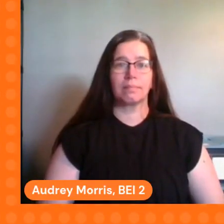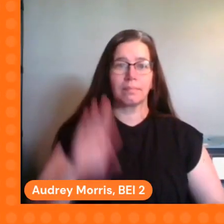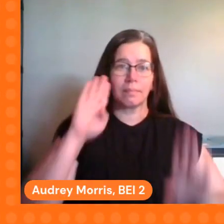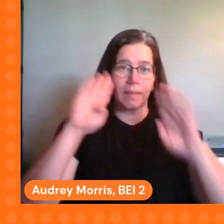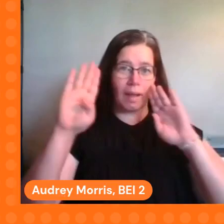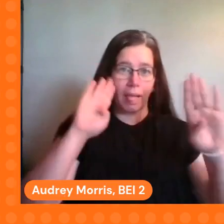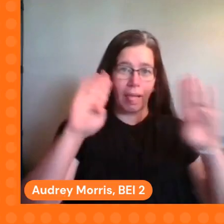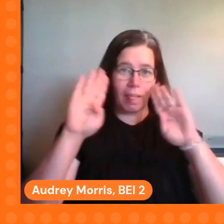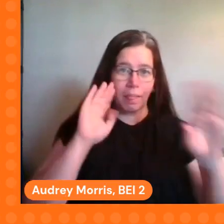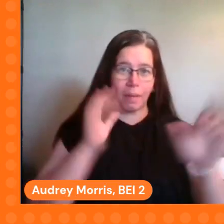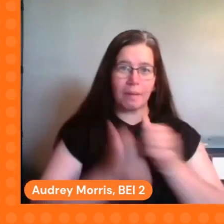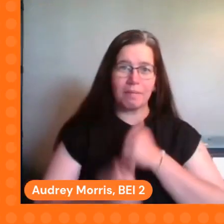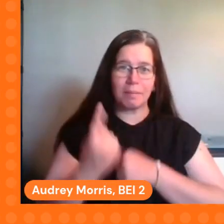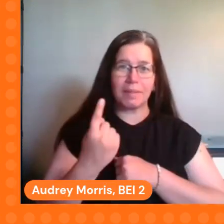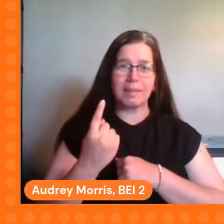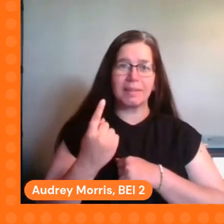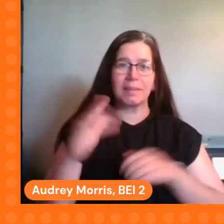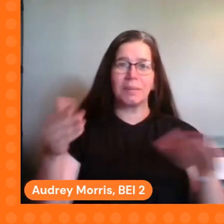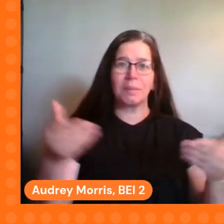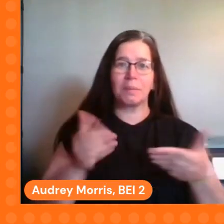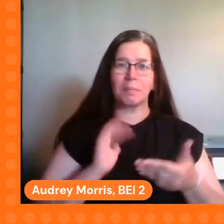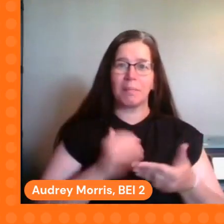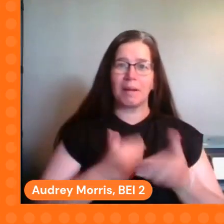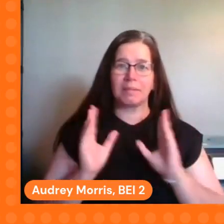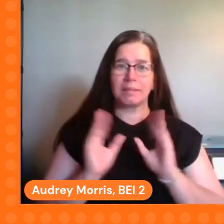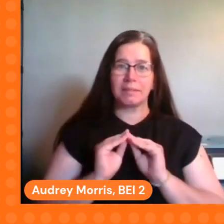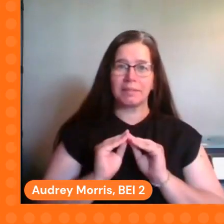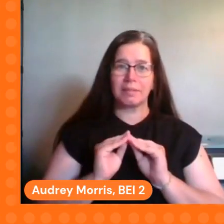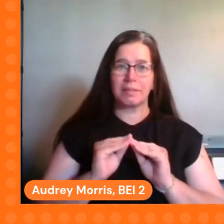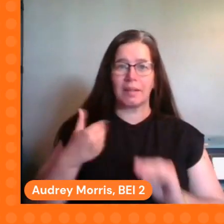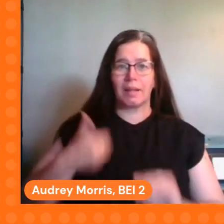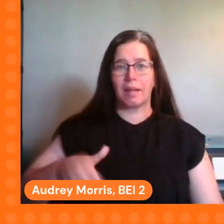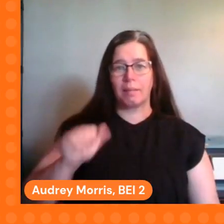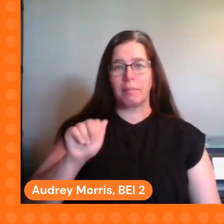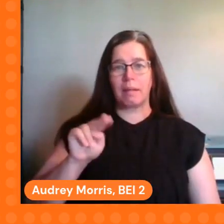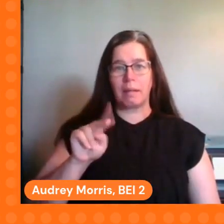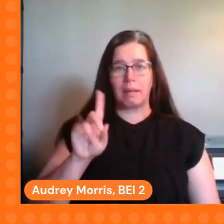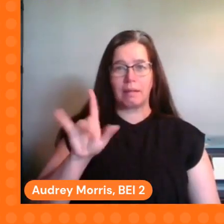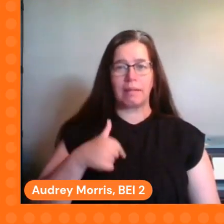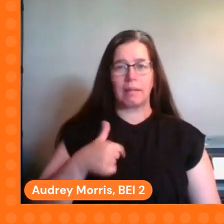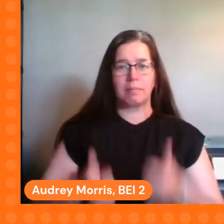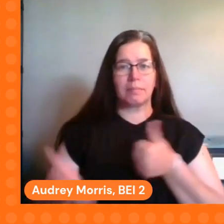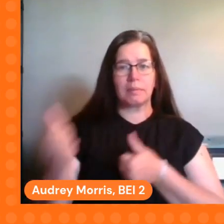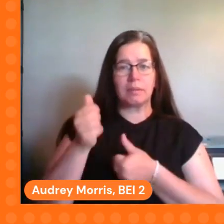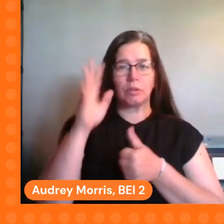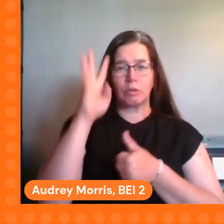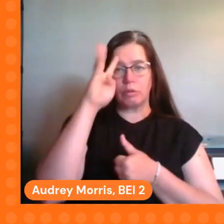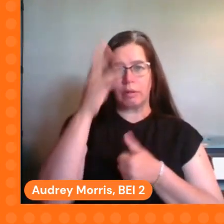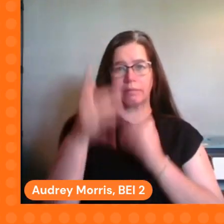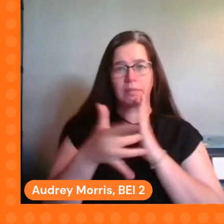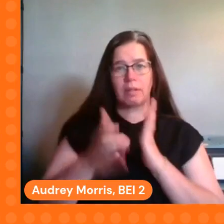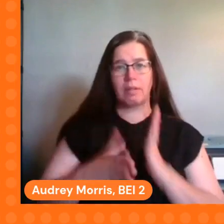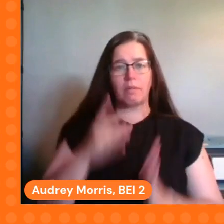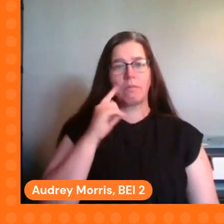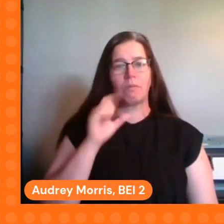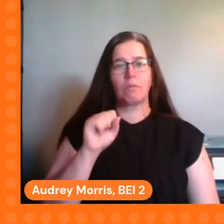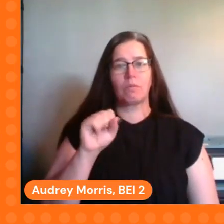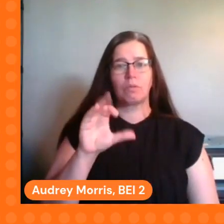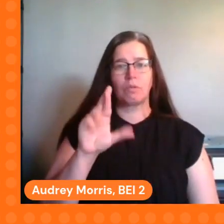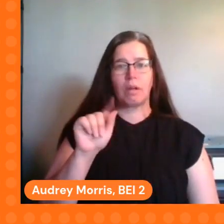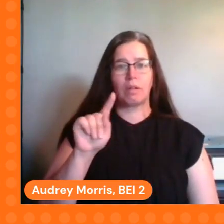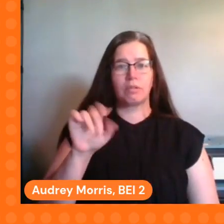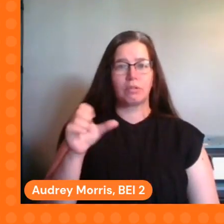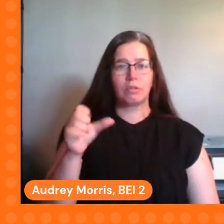Hello, everybody. Welcome to our session. I'm Andy Forrest, a Senior Creative Technologist at the Scratch Foundation, and I'm